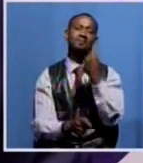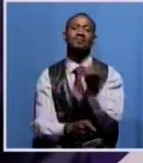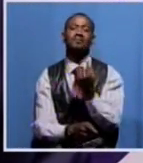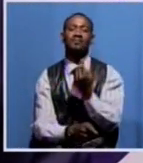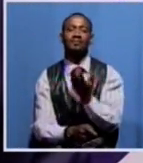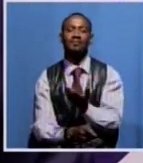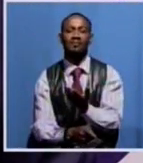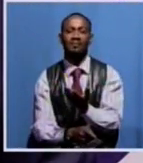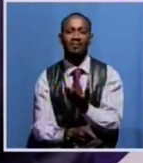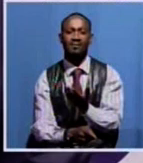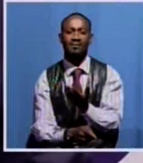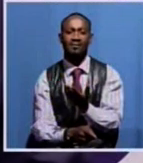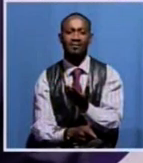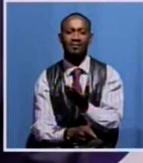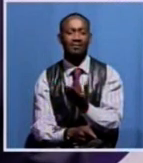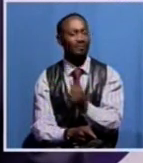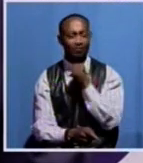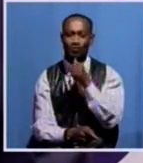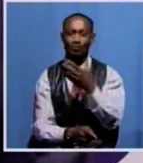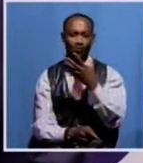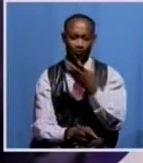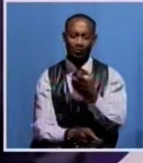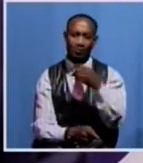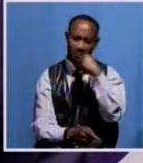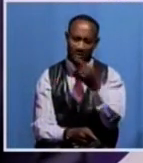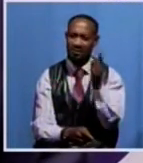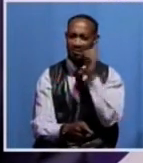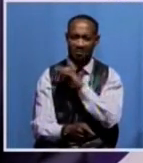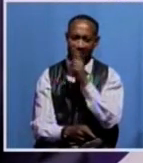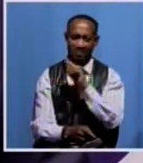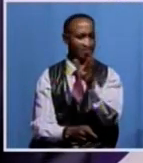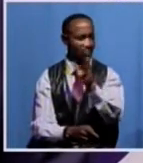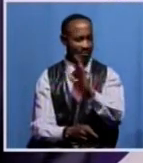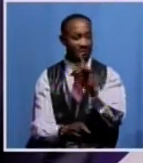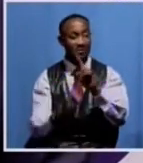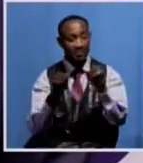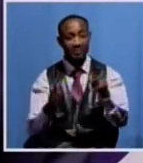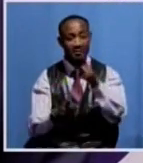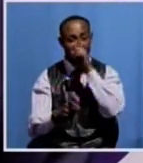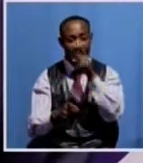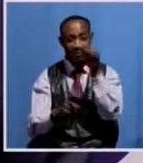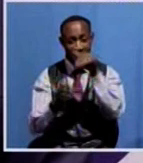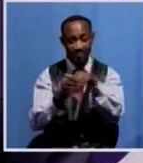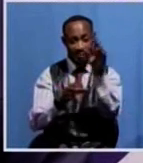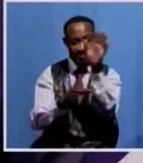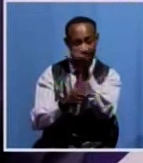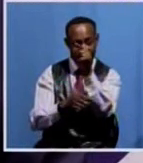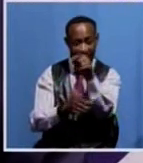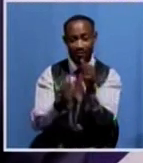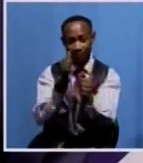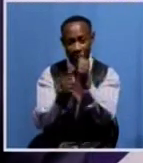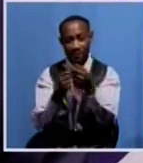being truthful, which is what I don't want to be. But the fact of the matter is, the position we are in requires that we do